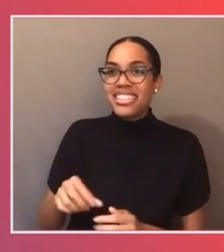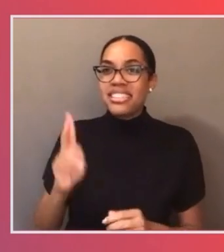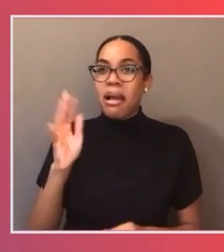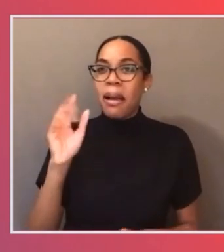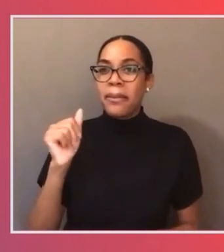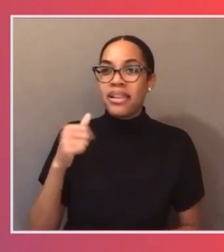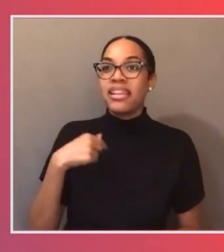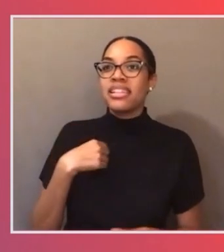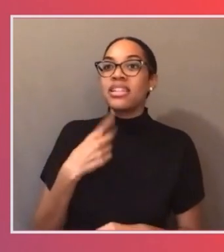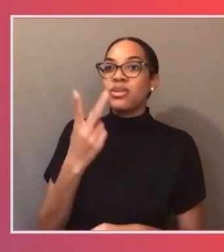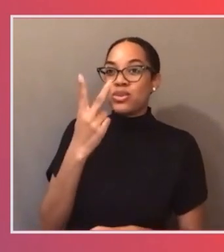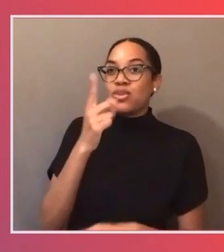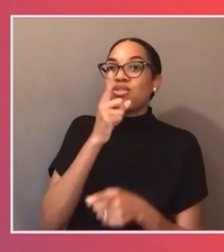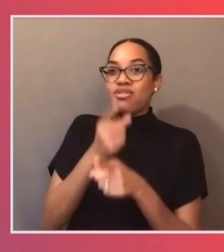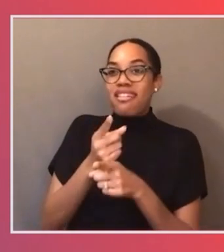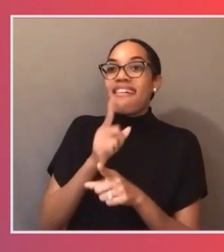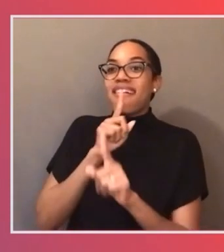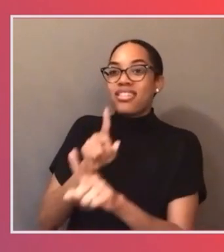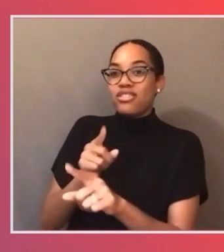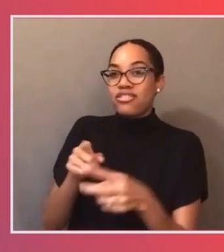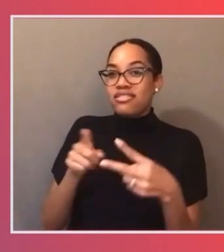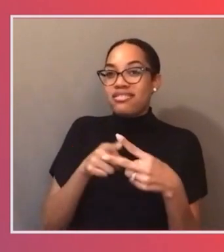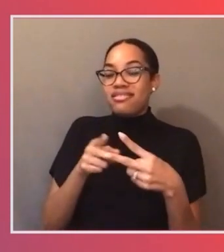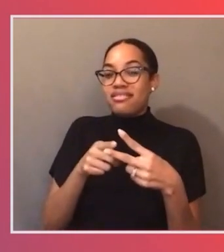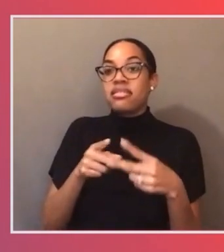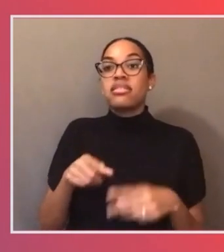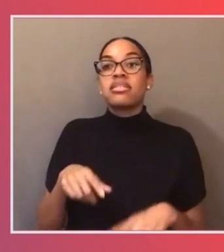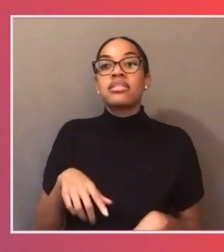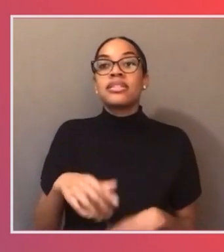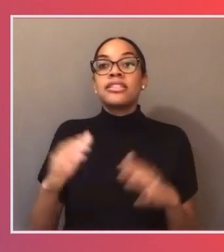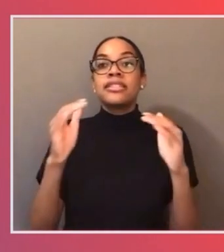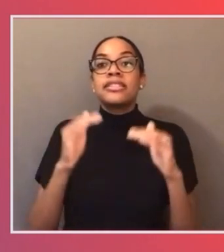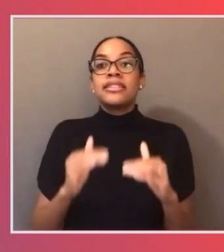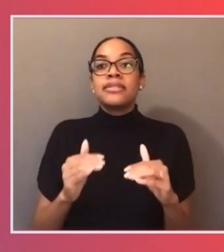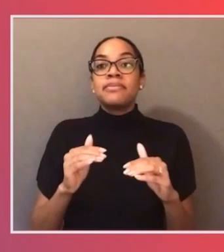many PhDs does the Hulk have?